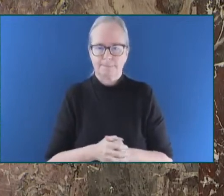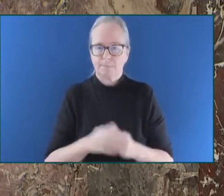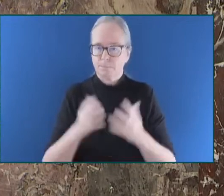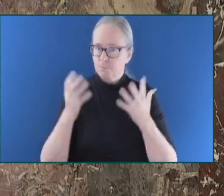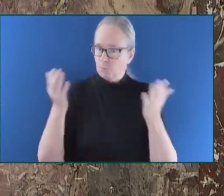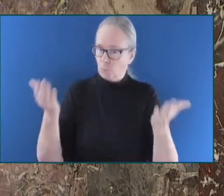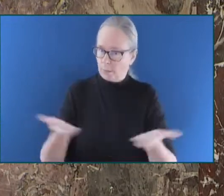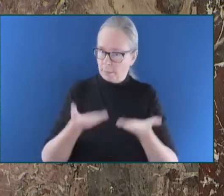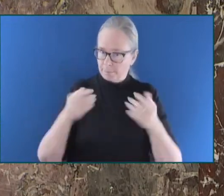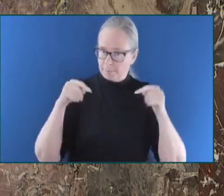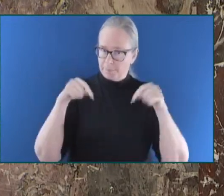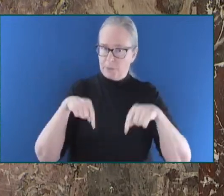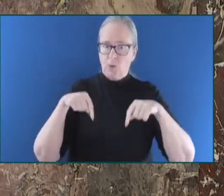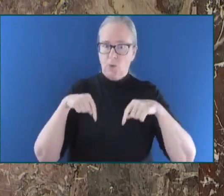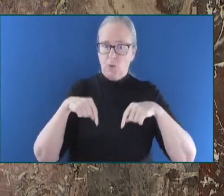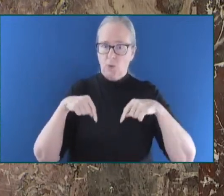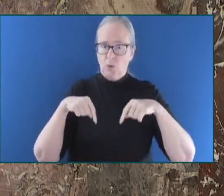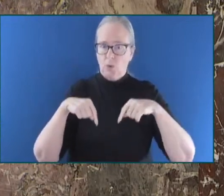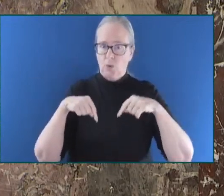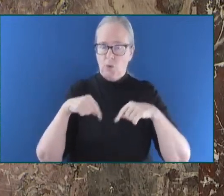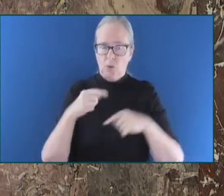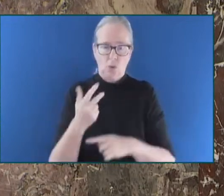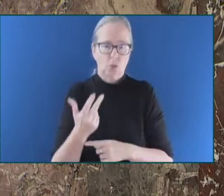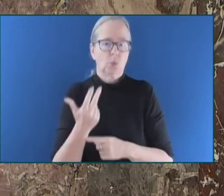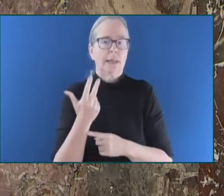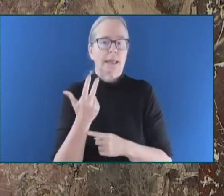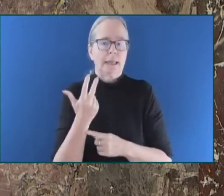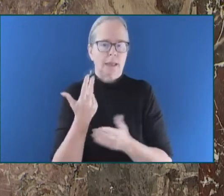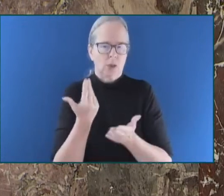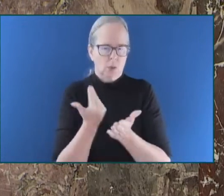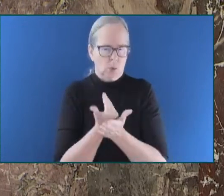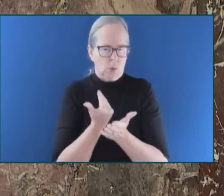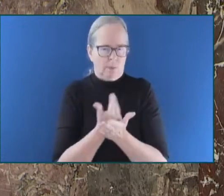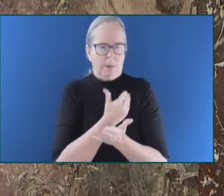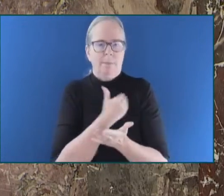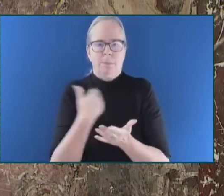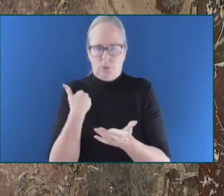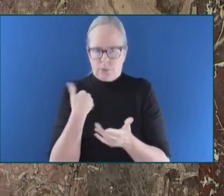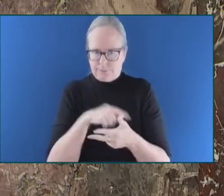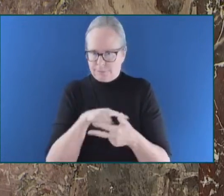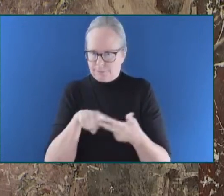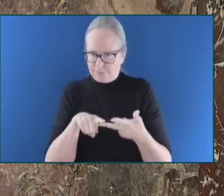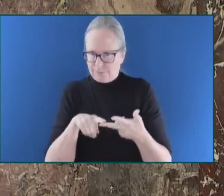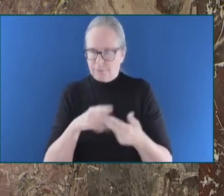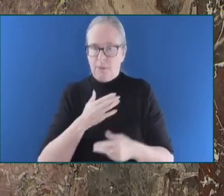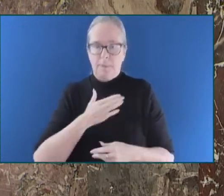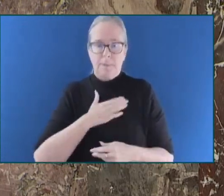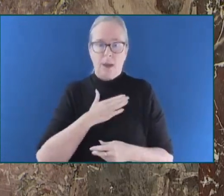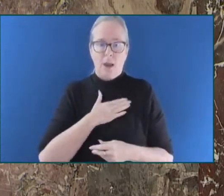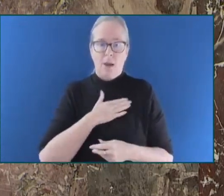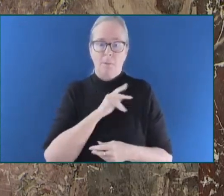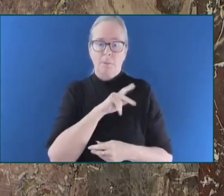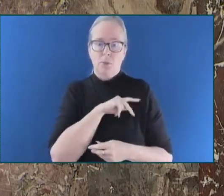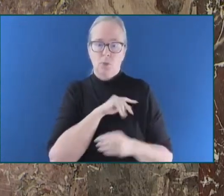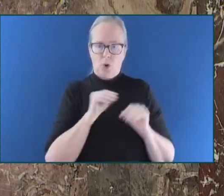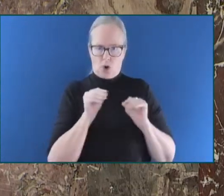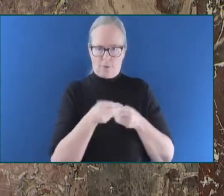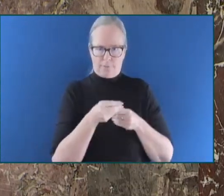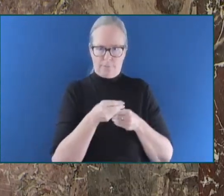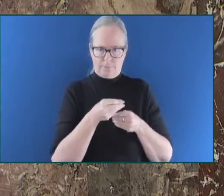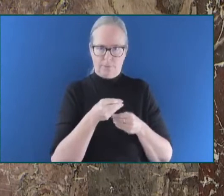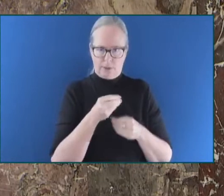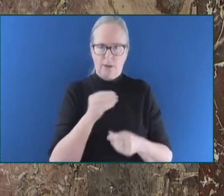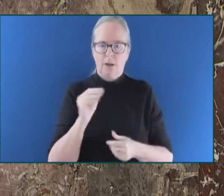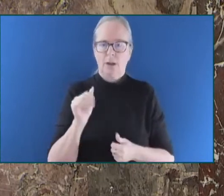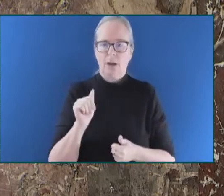three new and relatively new members of my Ministry Office staff. Alyssa Dunlop is my admin assistant